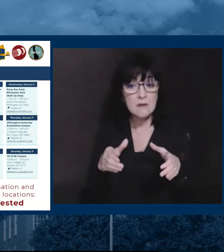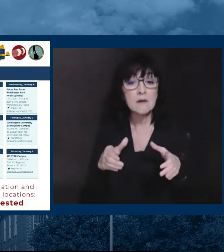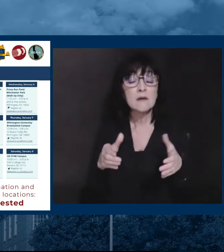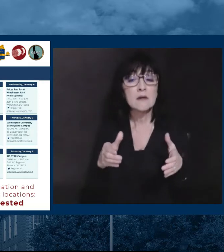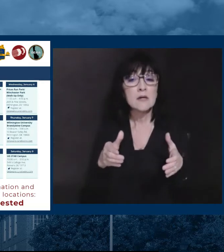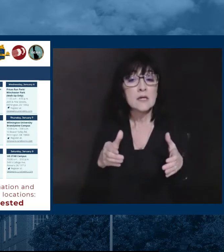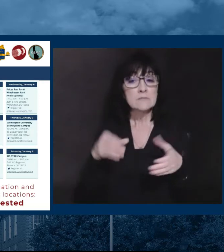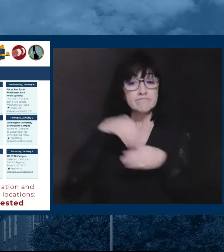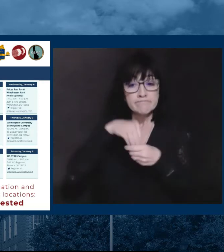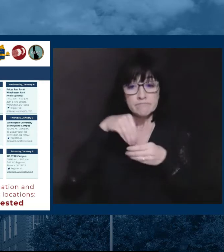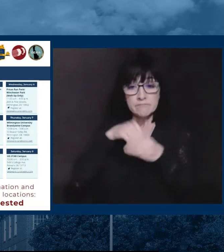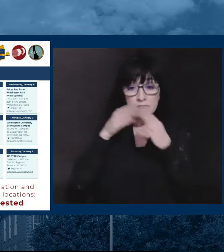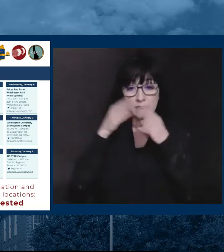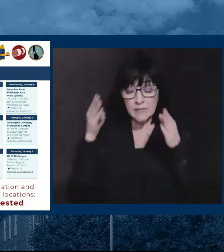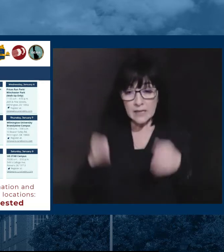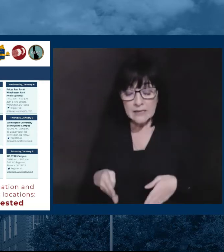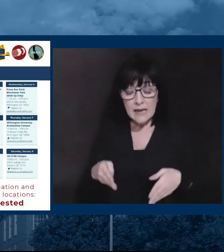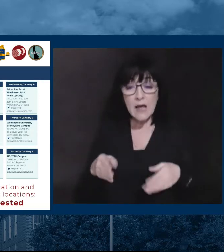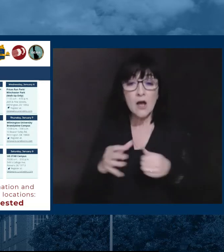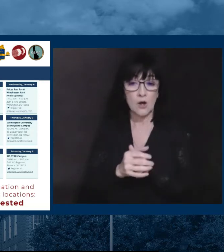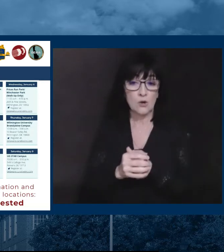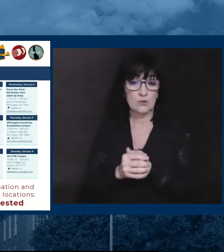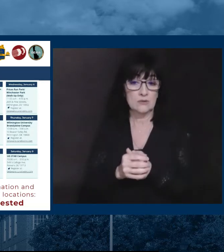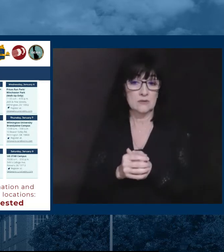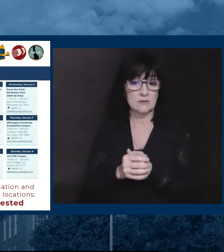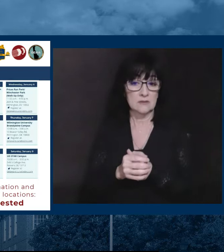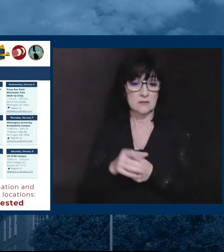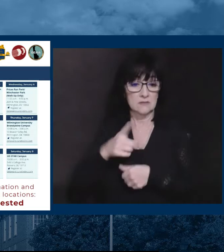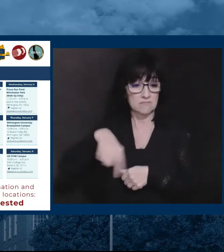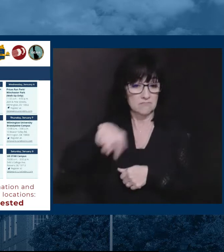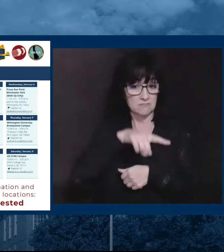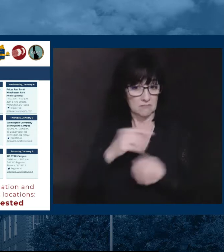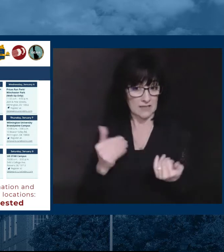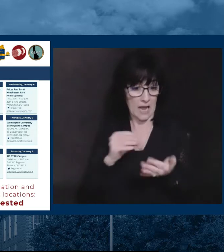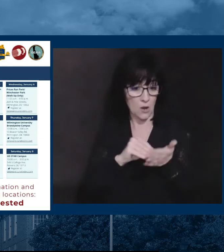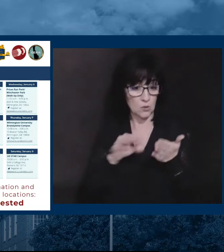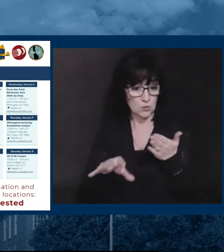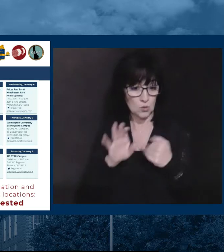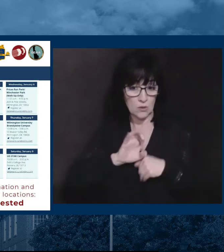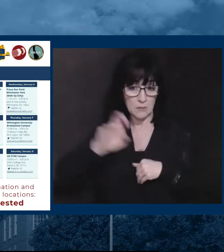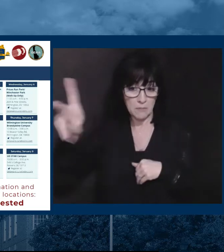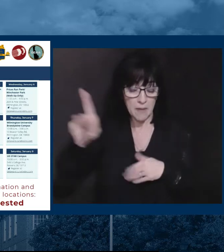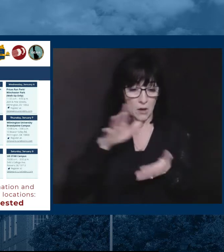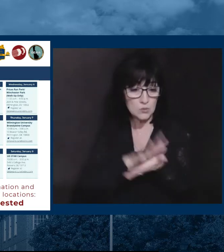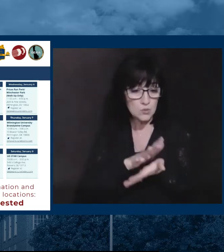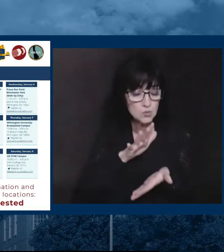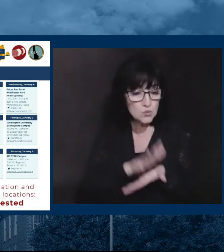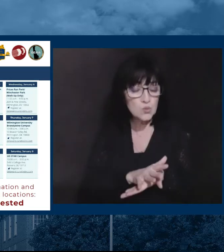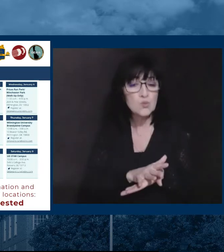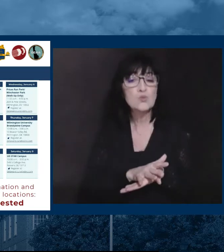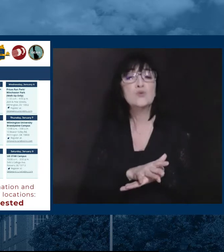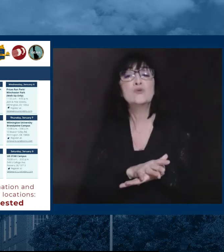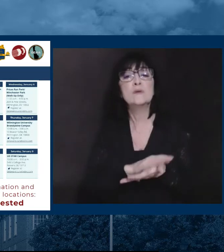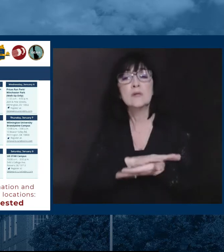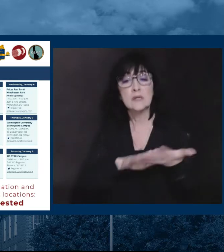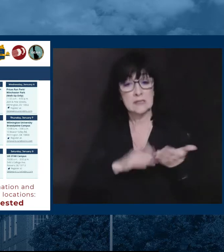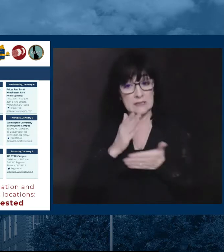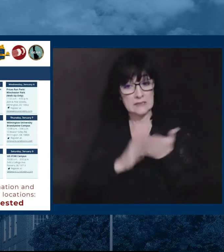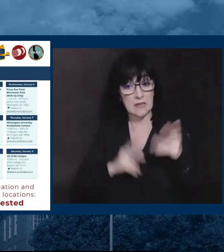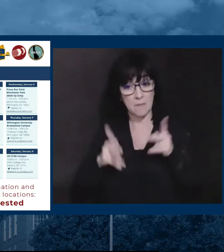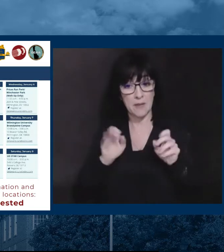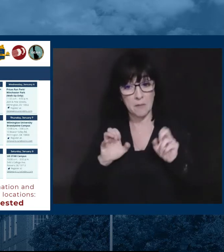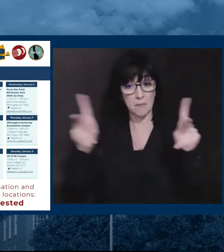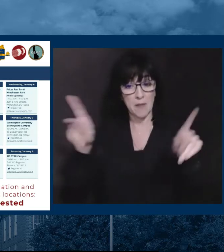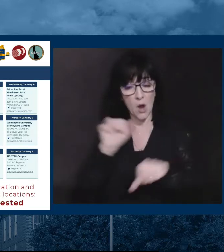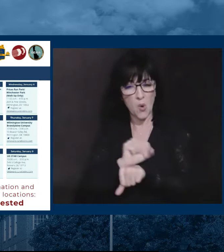who are going back into the workplace now, students who are going back into the school setting, which we hope are many,